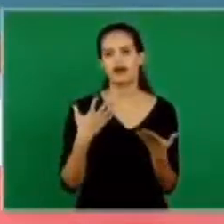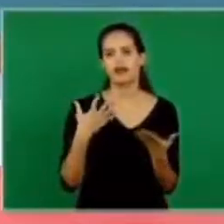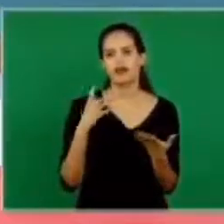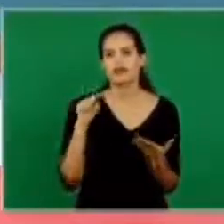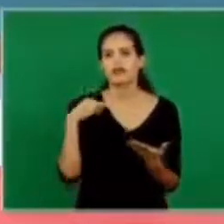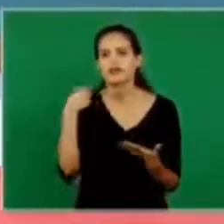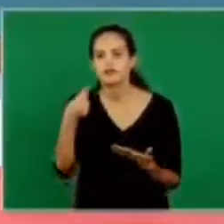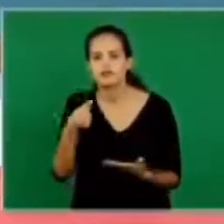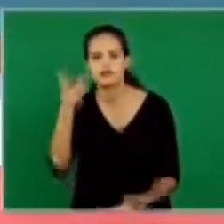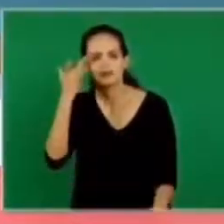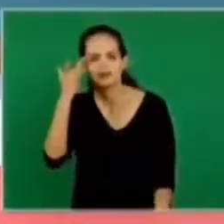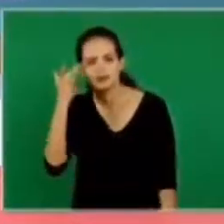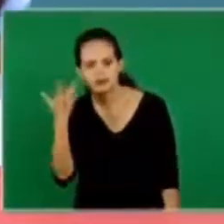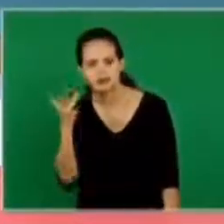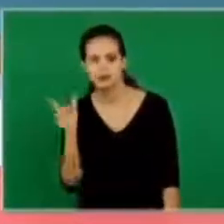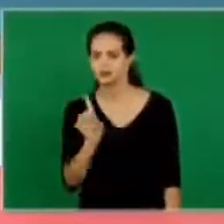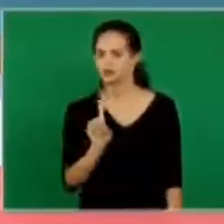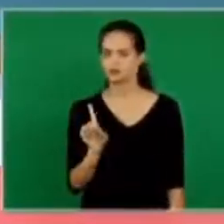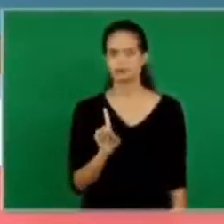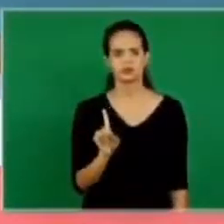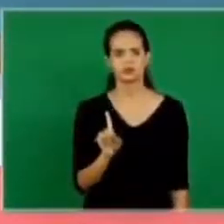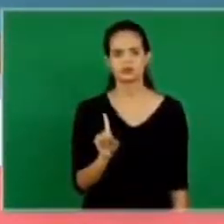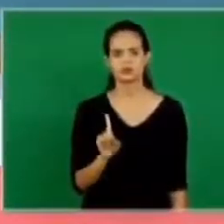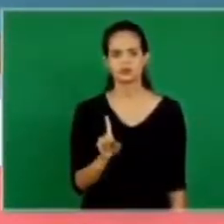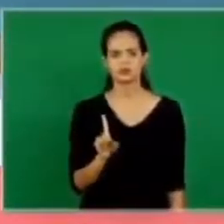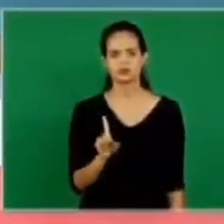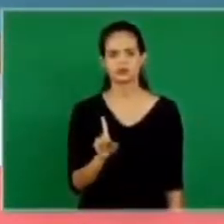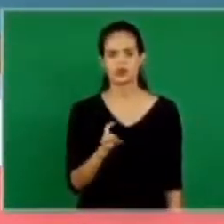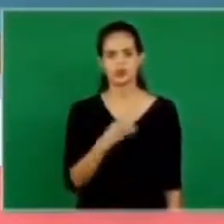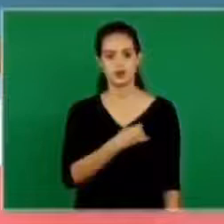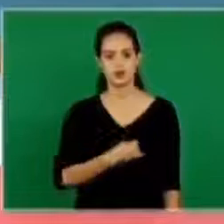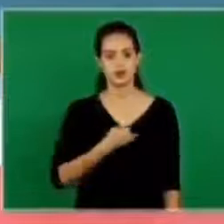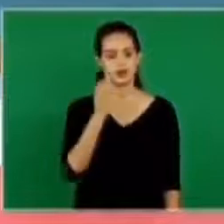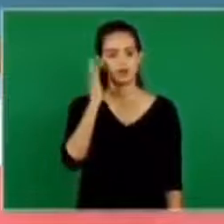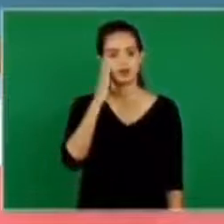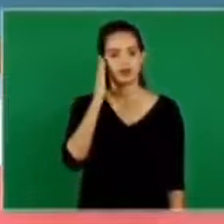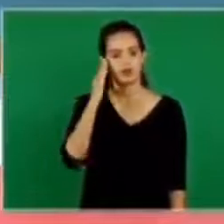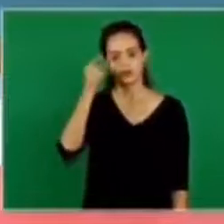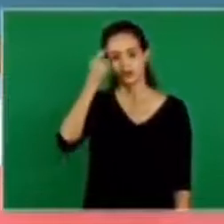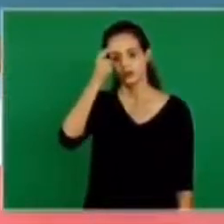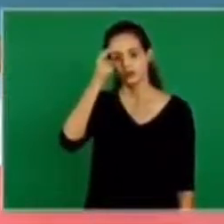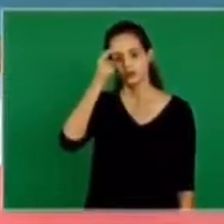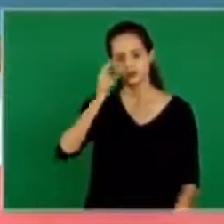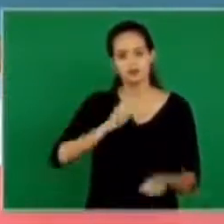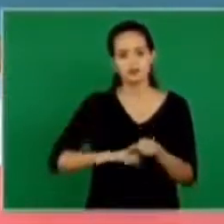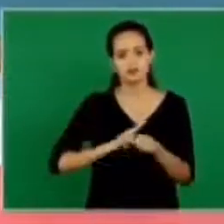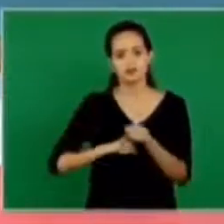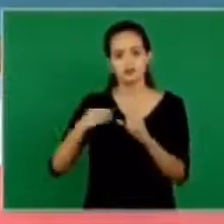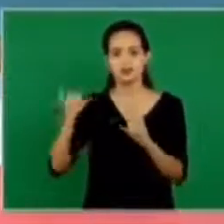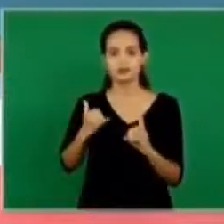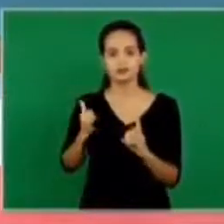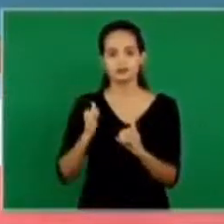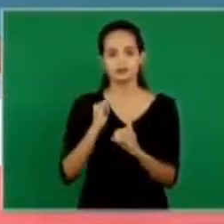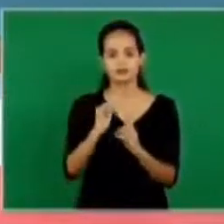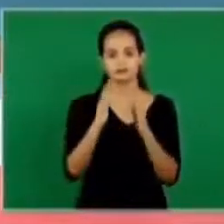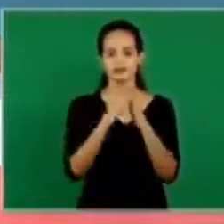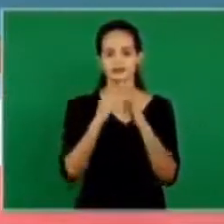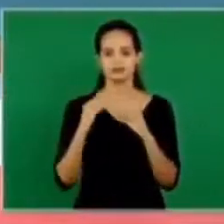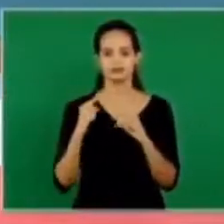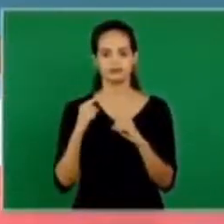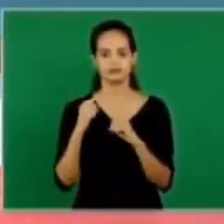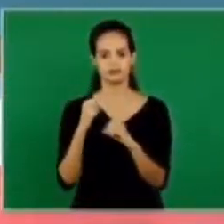something that was going to happen after tomorrow. It was a prophetic time in which the